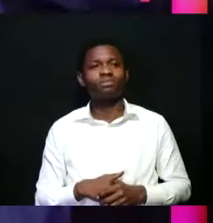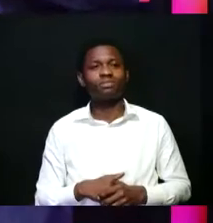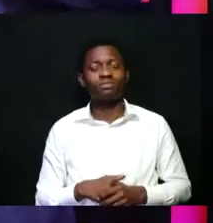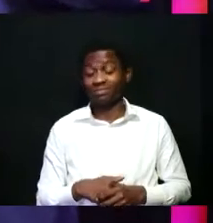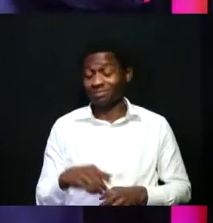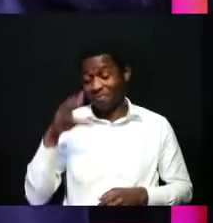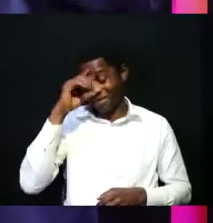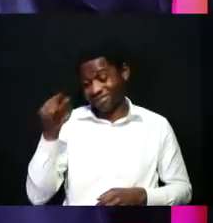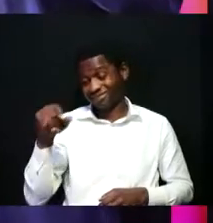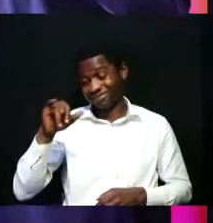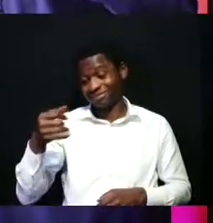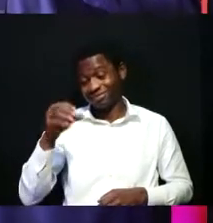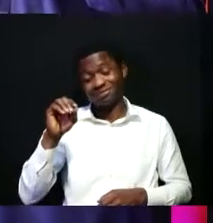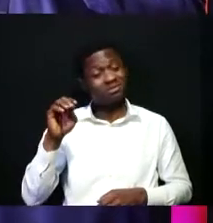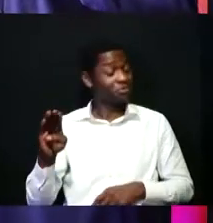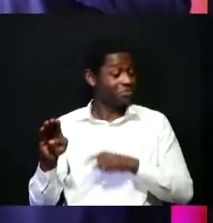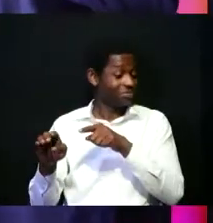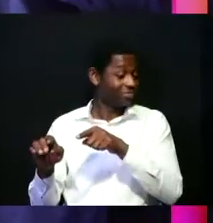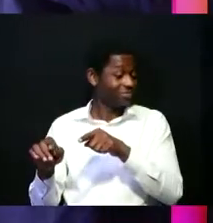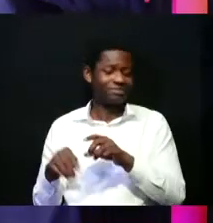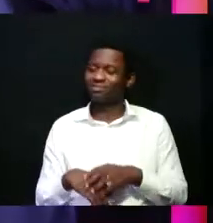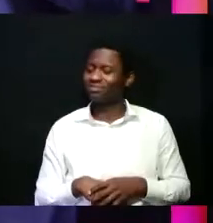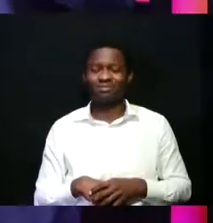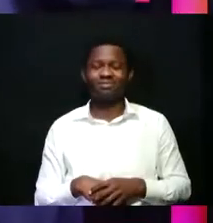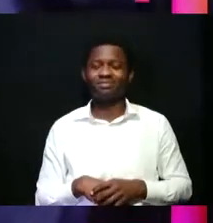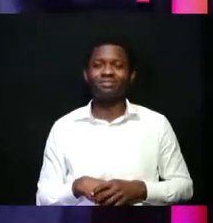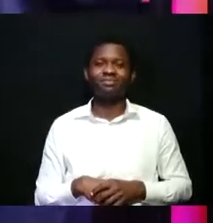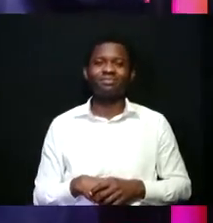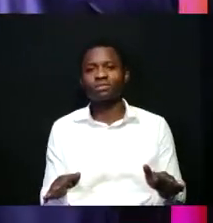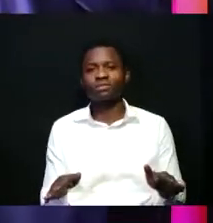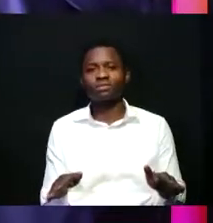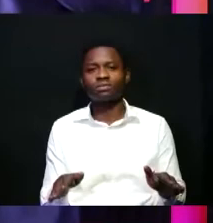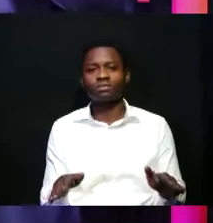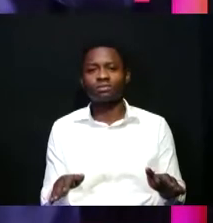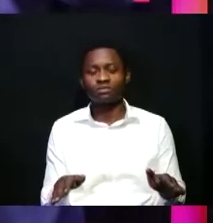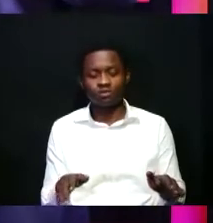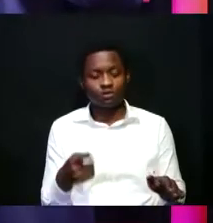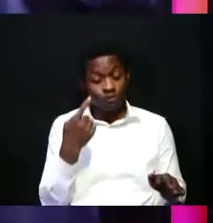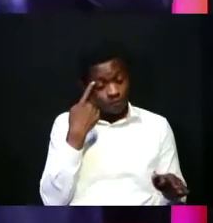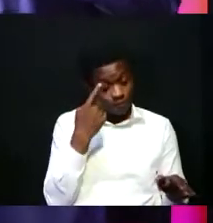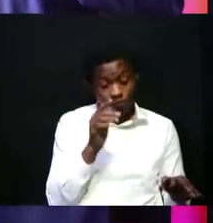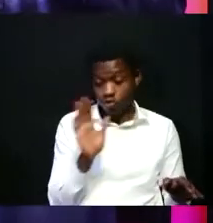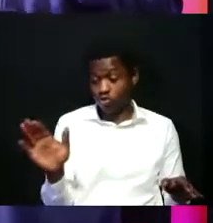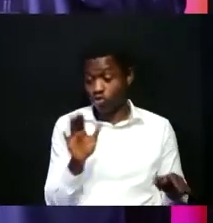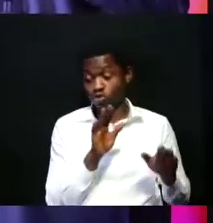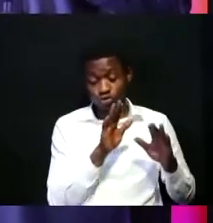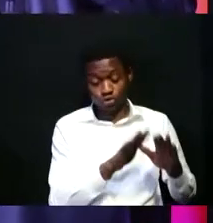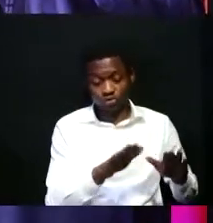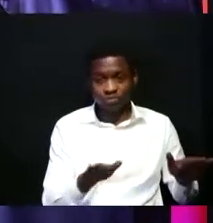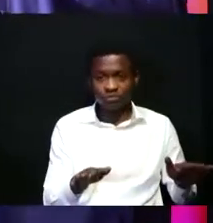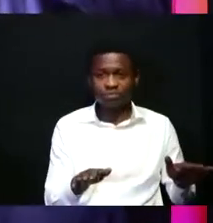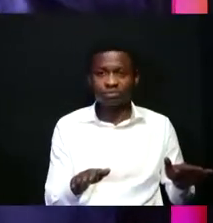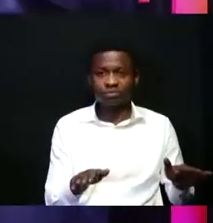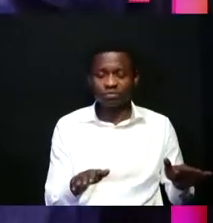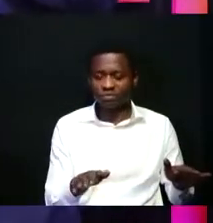Job. See, the offering he made on behalf of the children was a